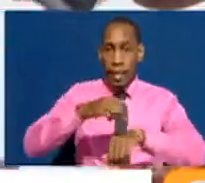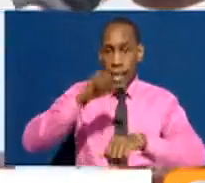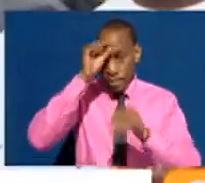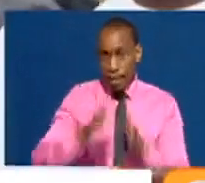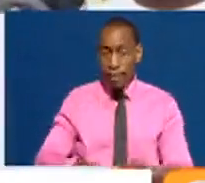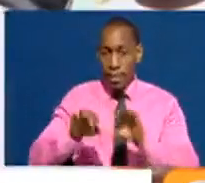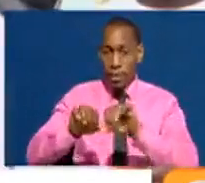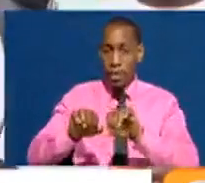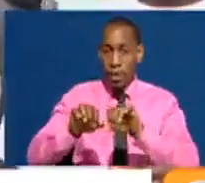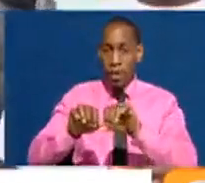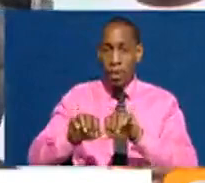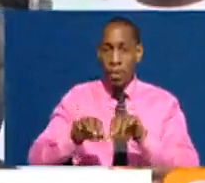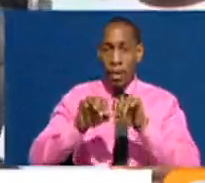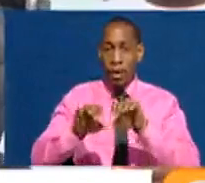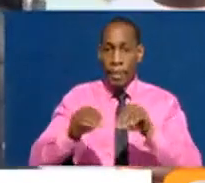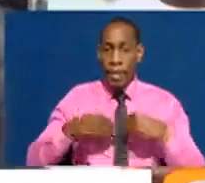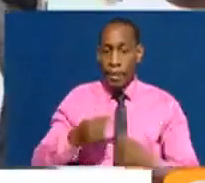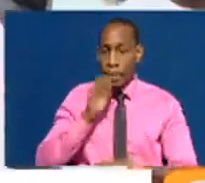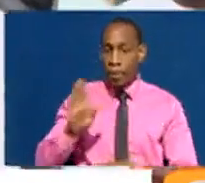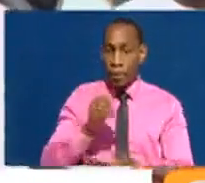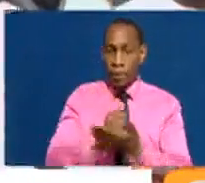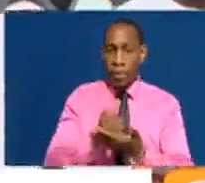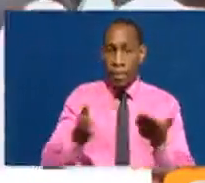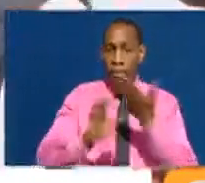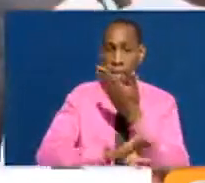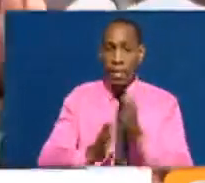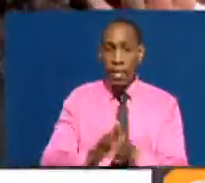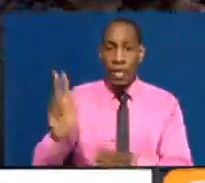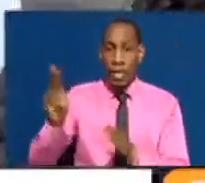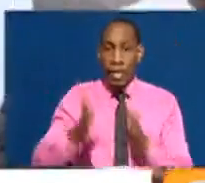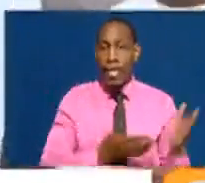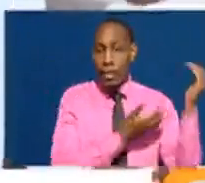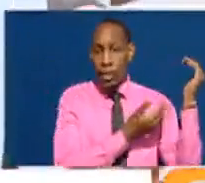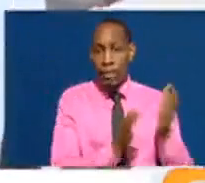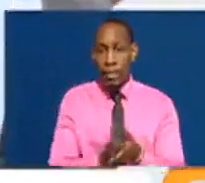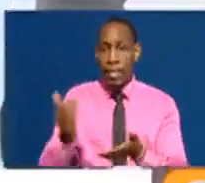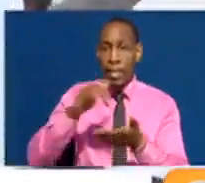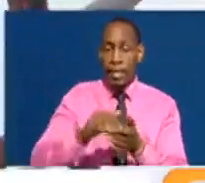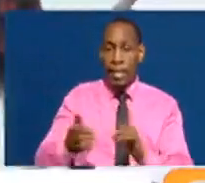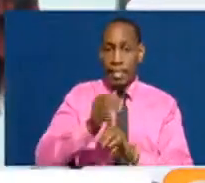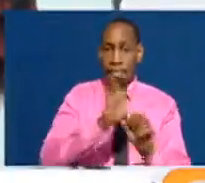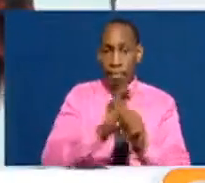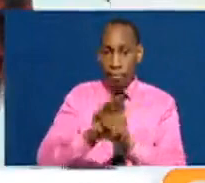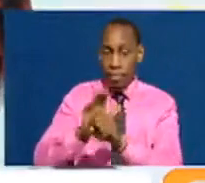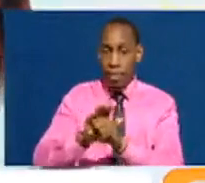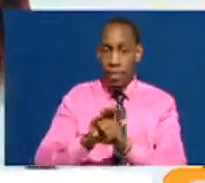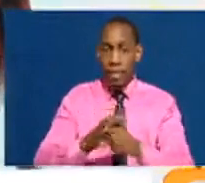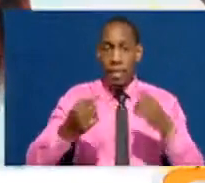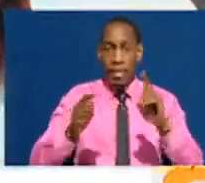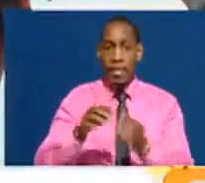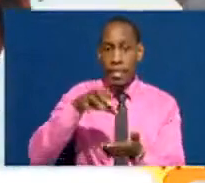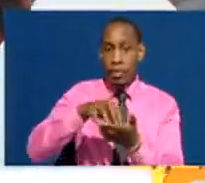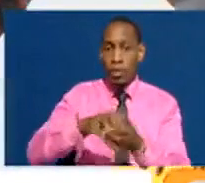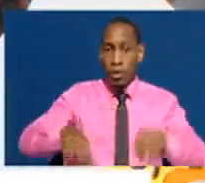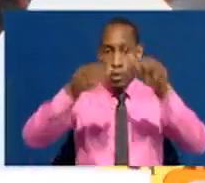take oath of office across the country, Kenyans remain expectant of yet another milestone in the success story of